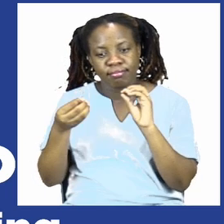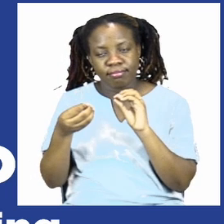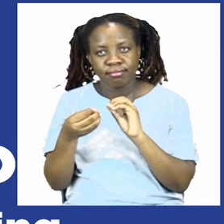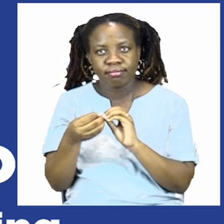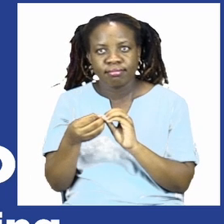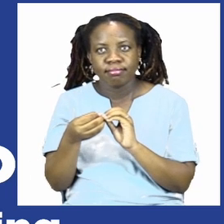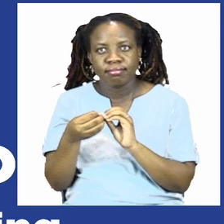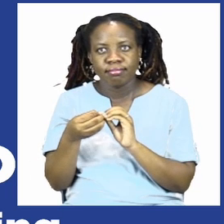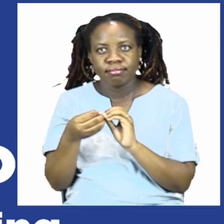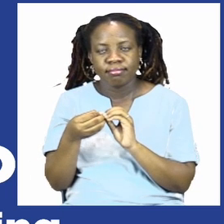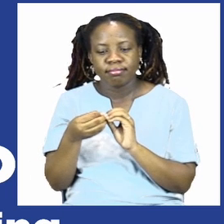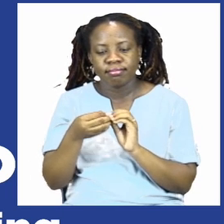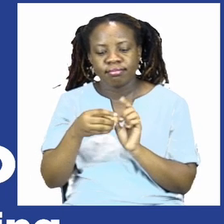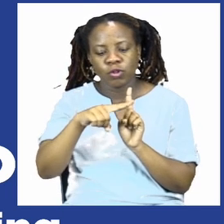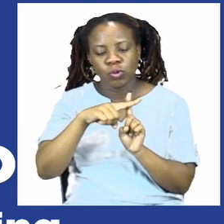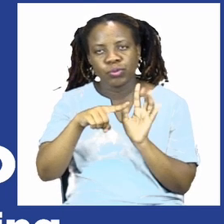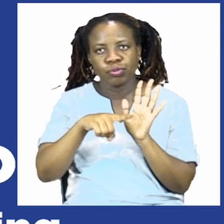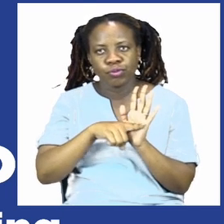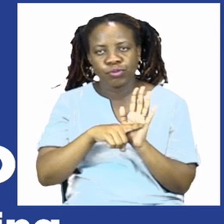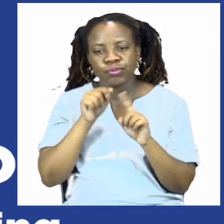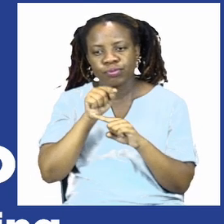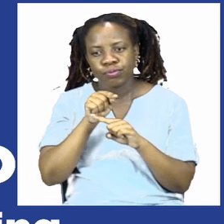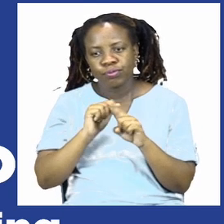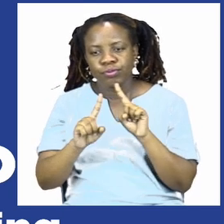development and computation.